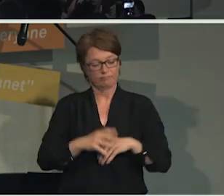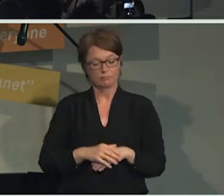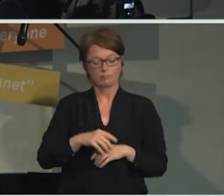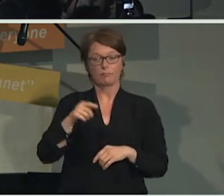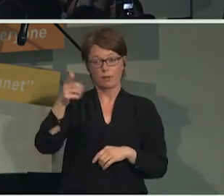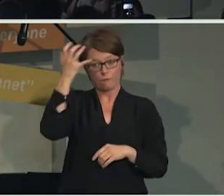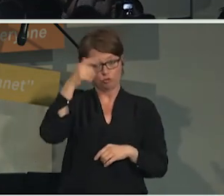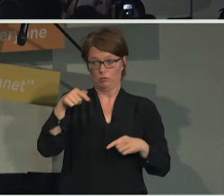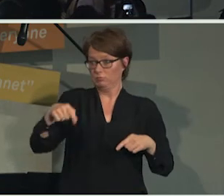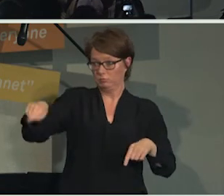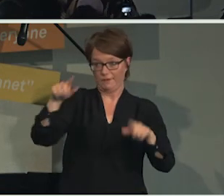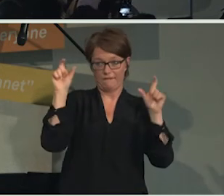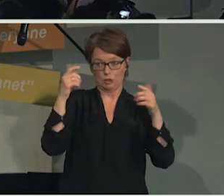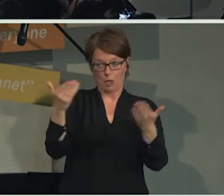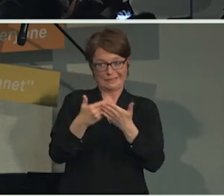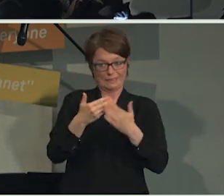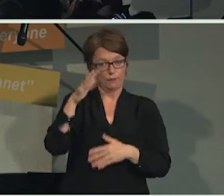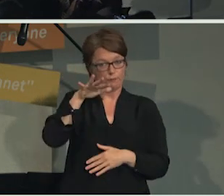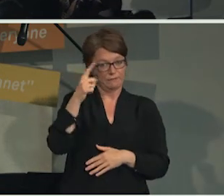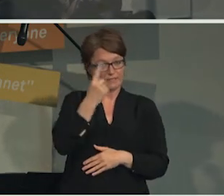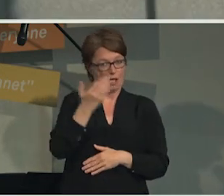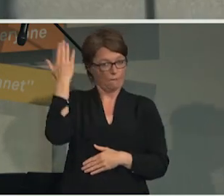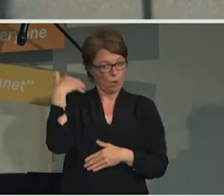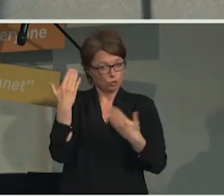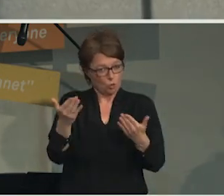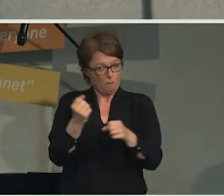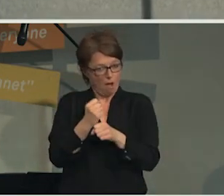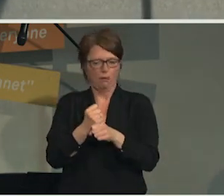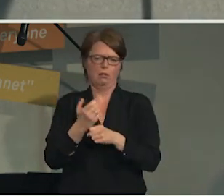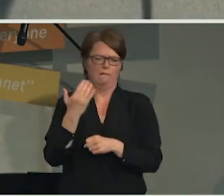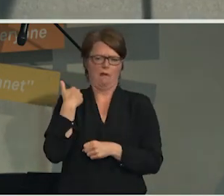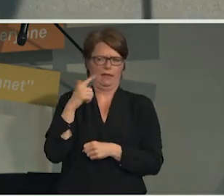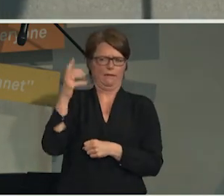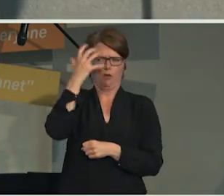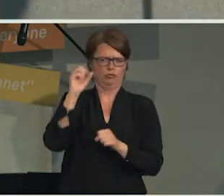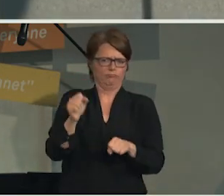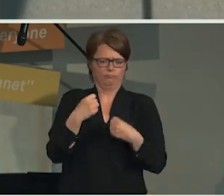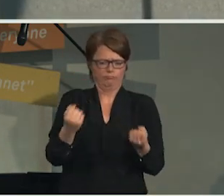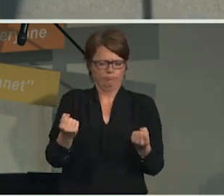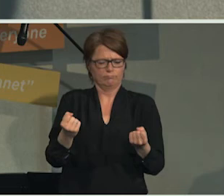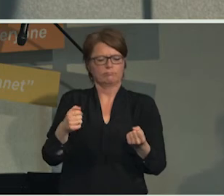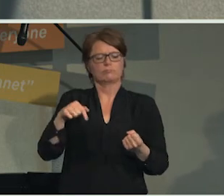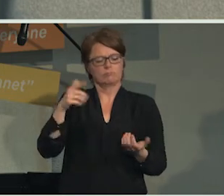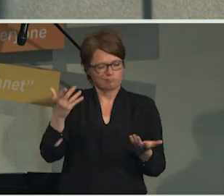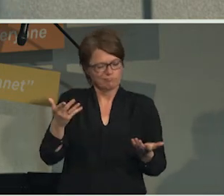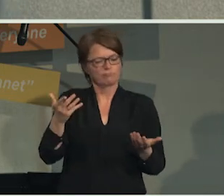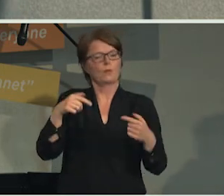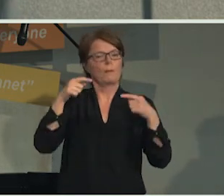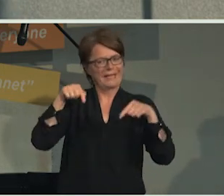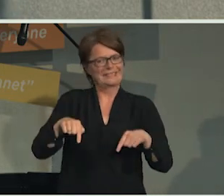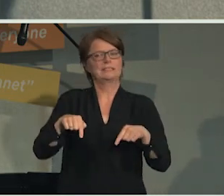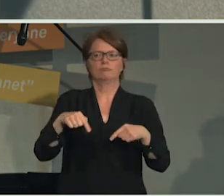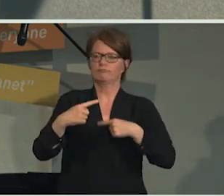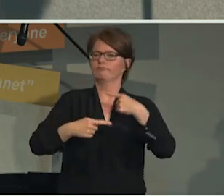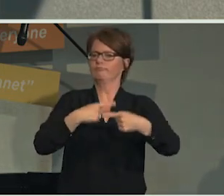Also in such a big institution like the Heinrich-Böll-Stiftung. So let's celebrate the fact that we are here today.